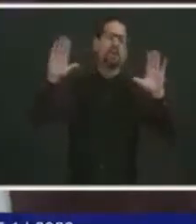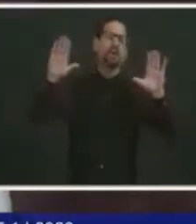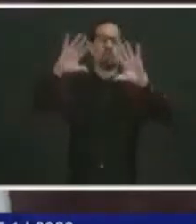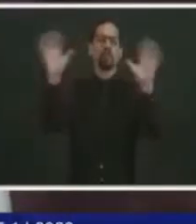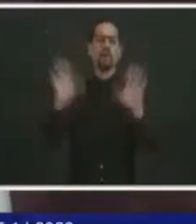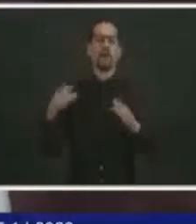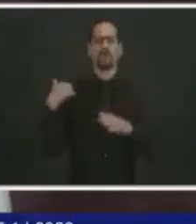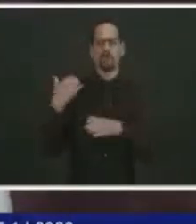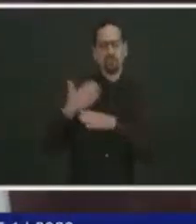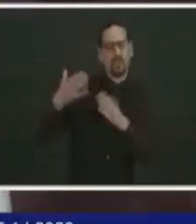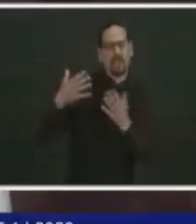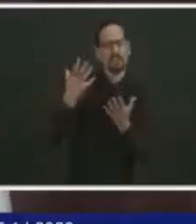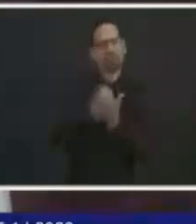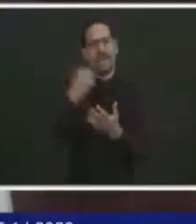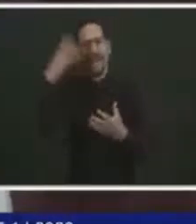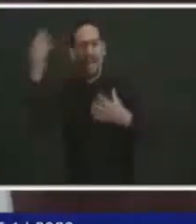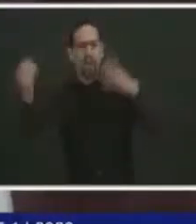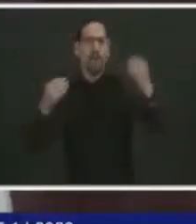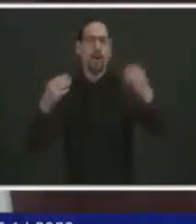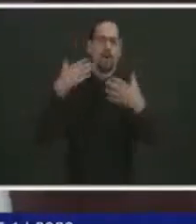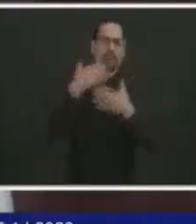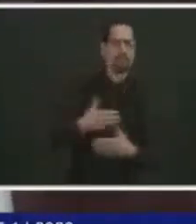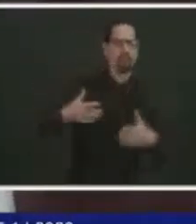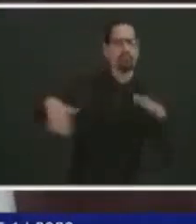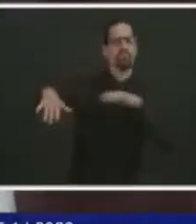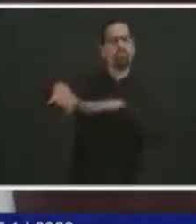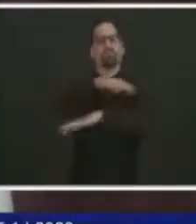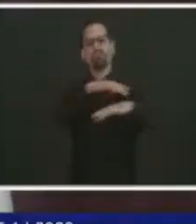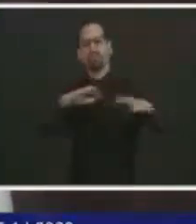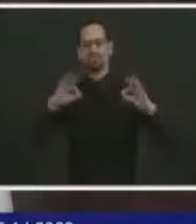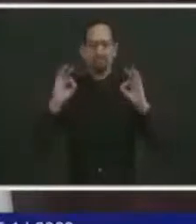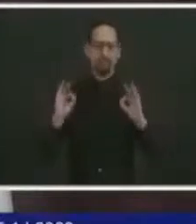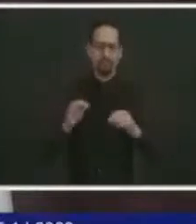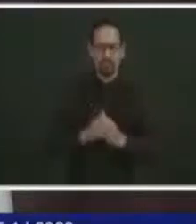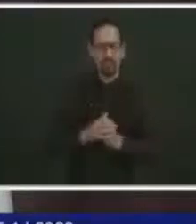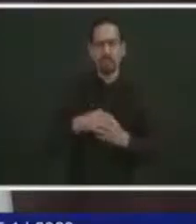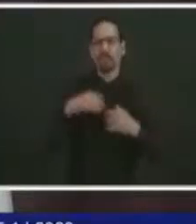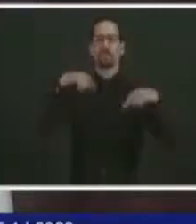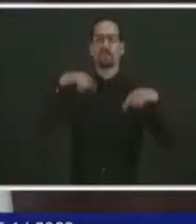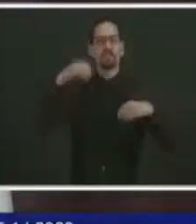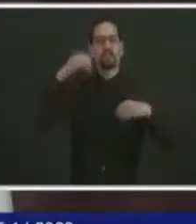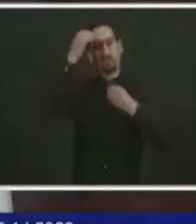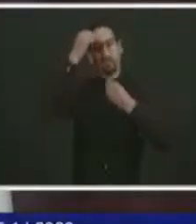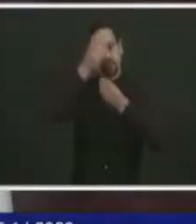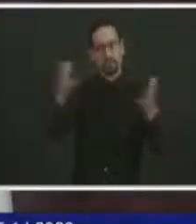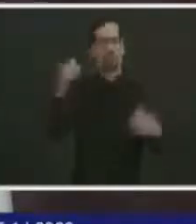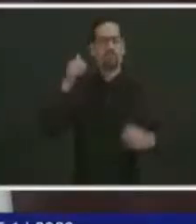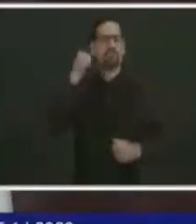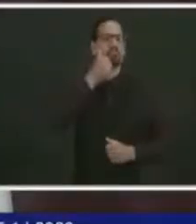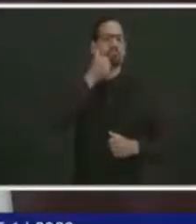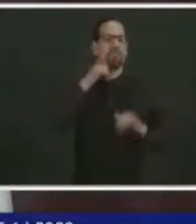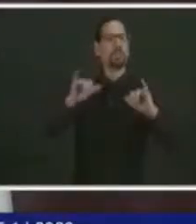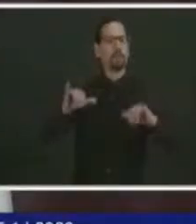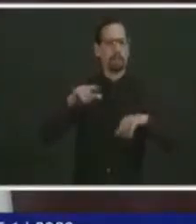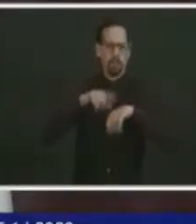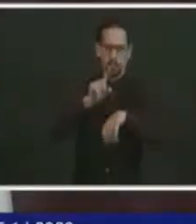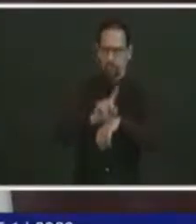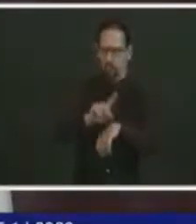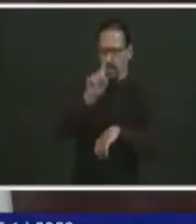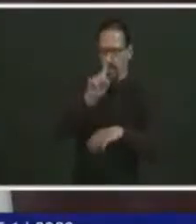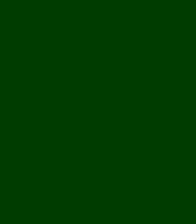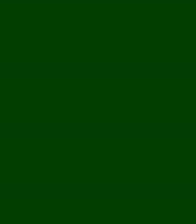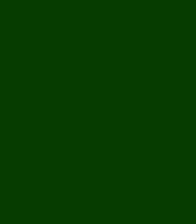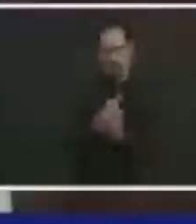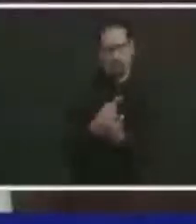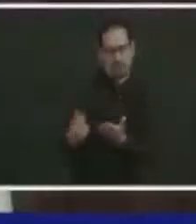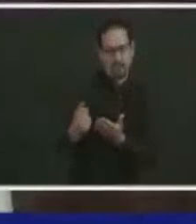chance to get out of the house and enjoy the weekend. Press conferences this week will be every day at 1,